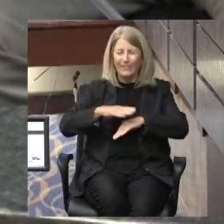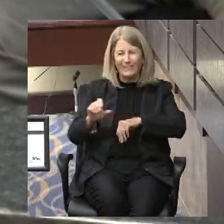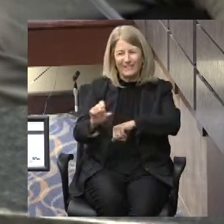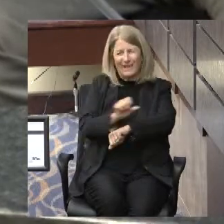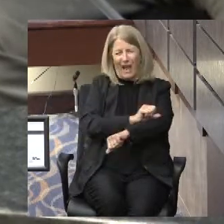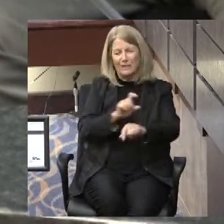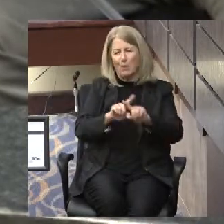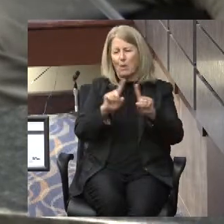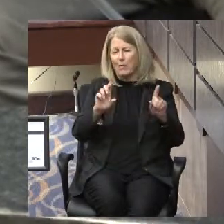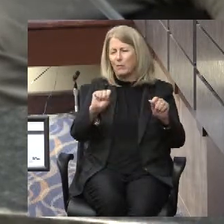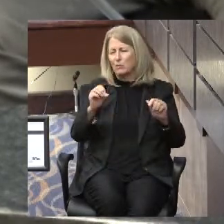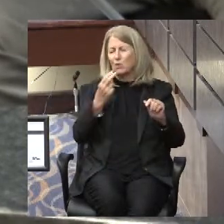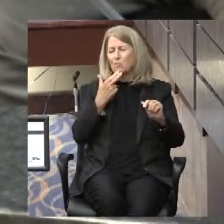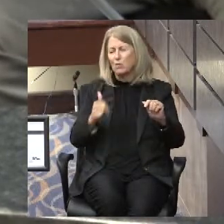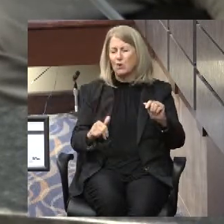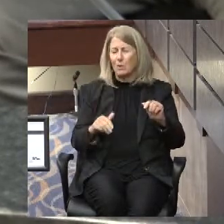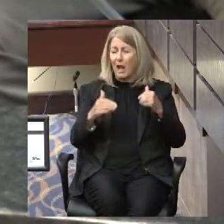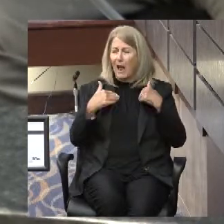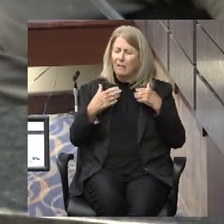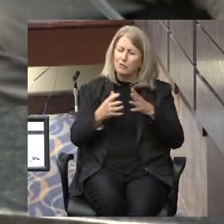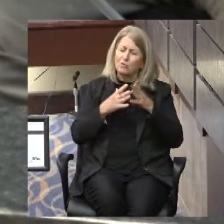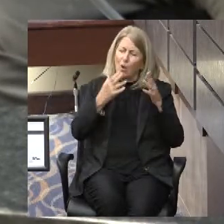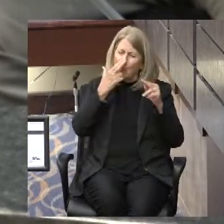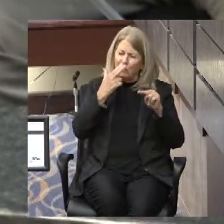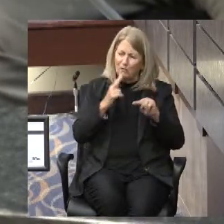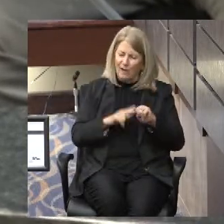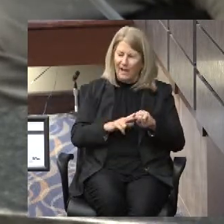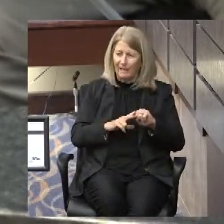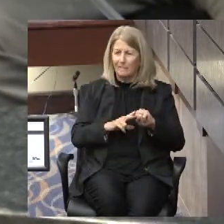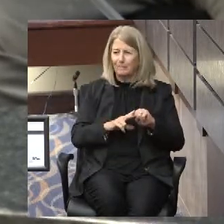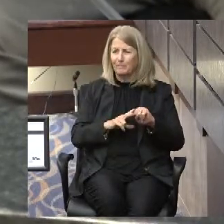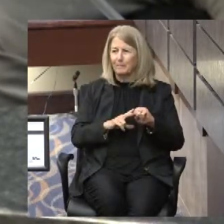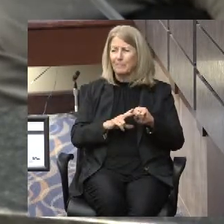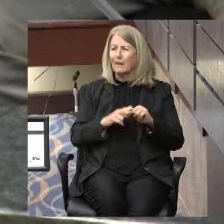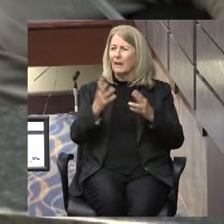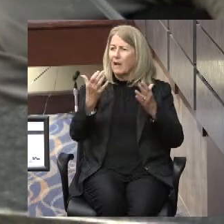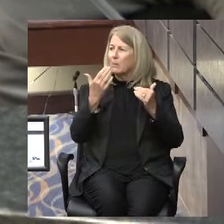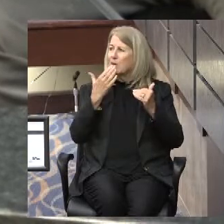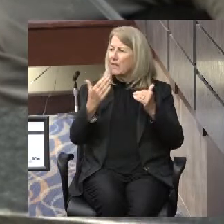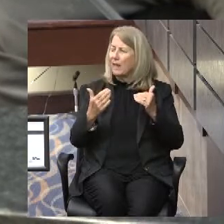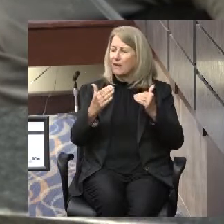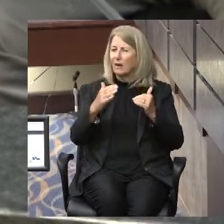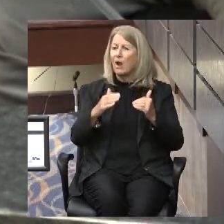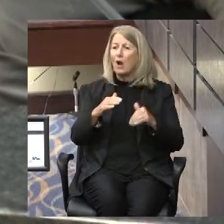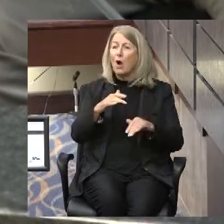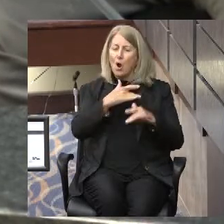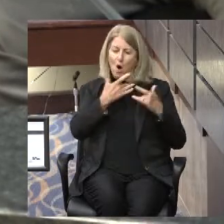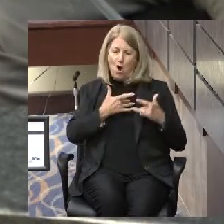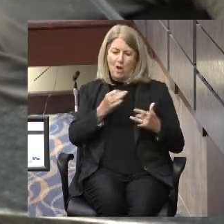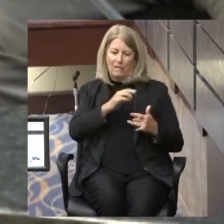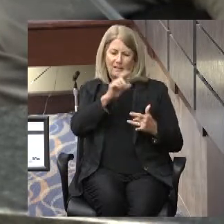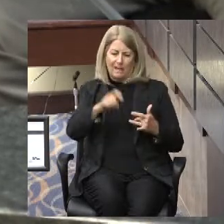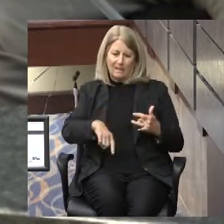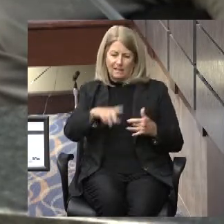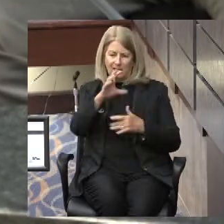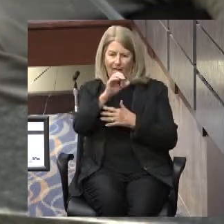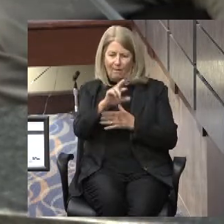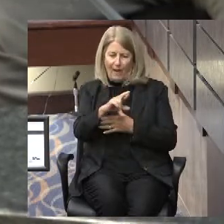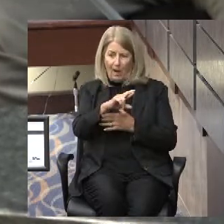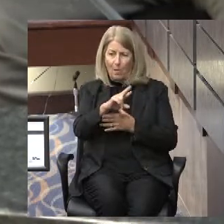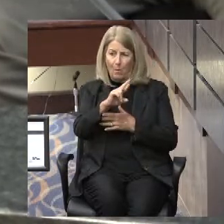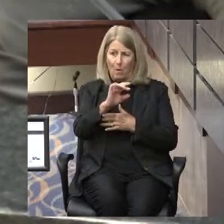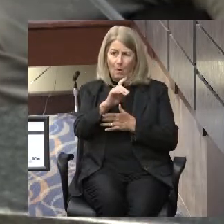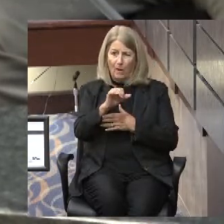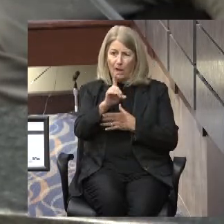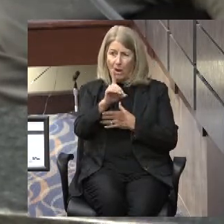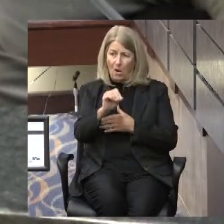just so cute, and I had so much fun. And I want to thank the Heart of Texas Fair and Rodeo and the